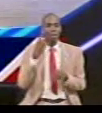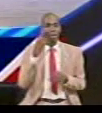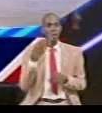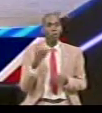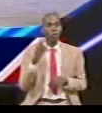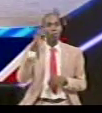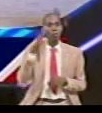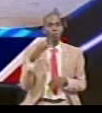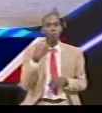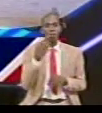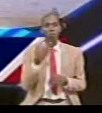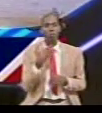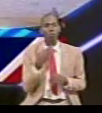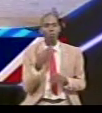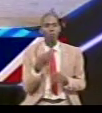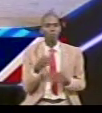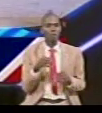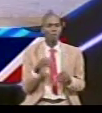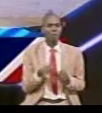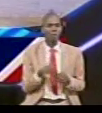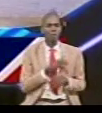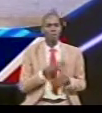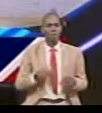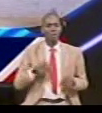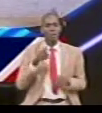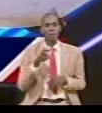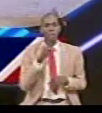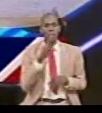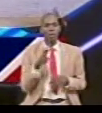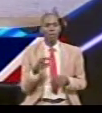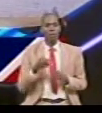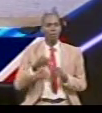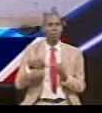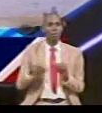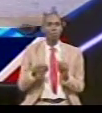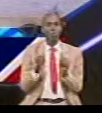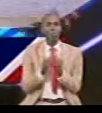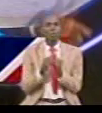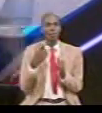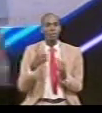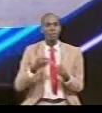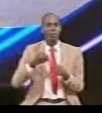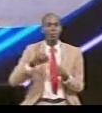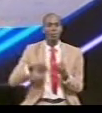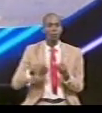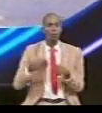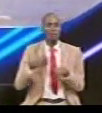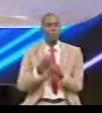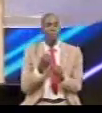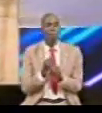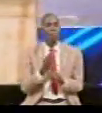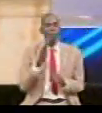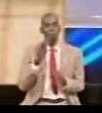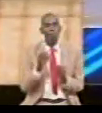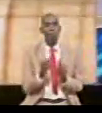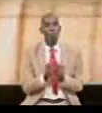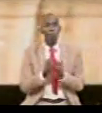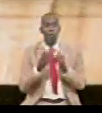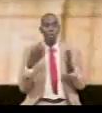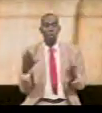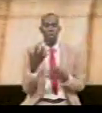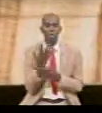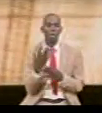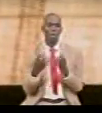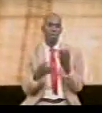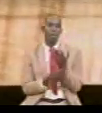in Christ, also ye are circumcised with the circumcision made without